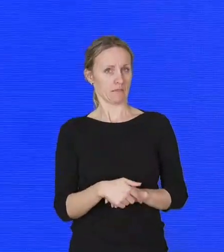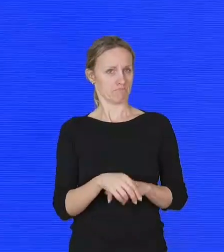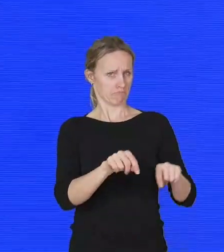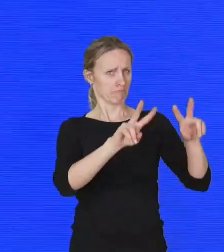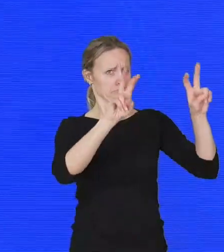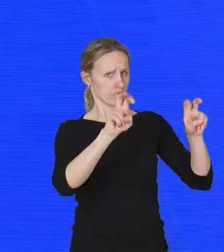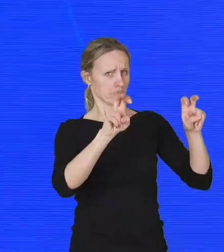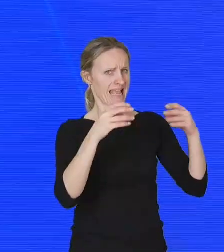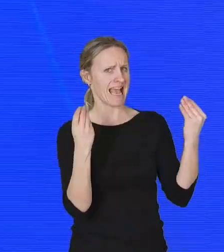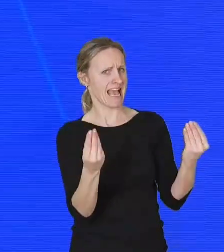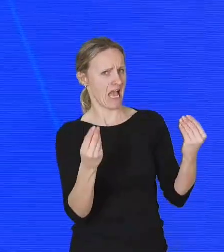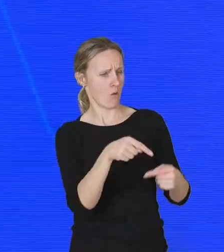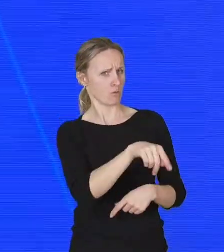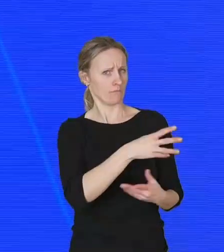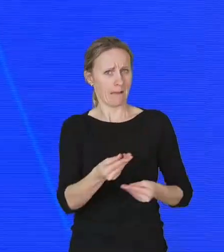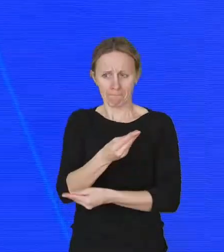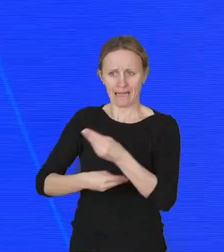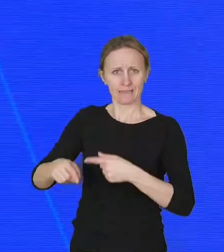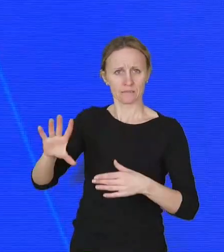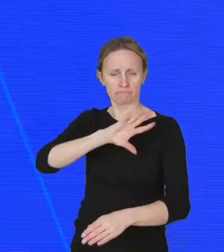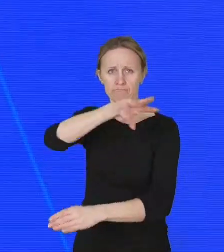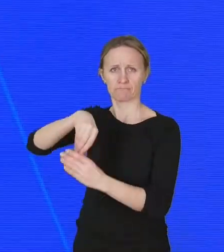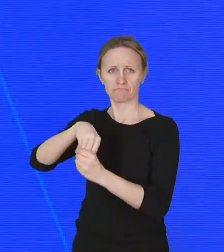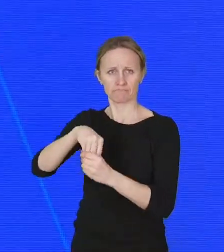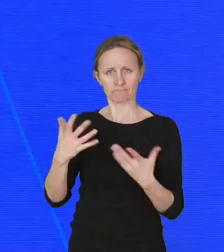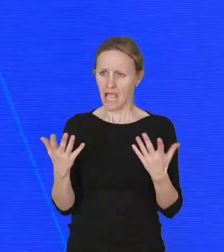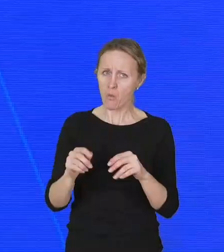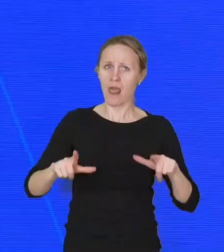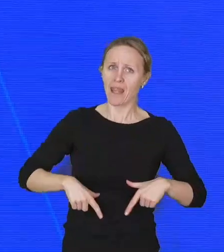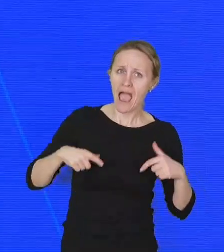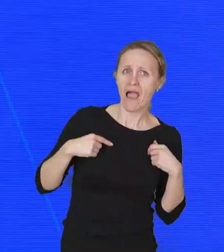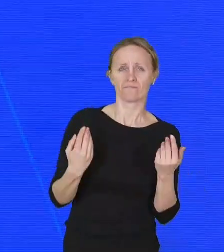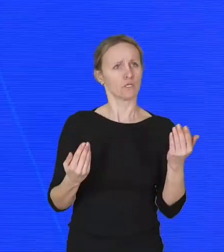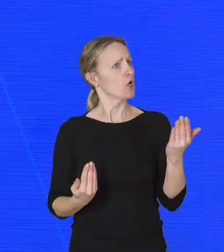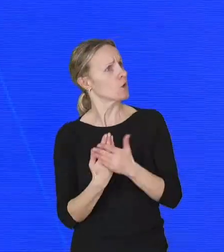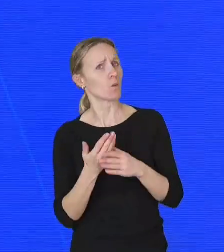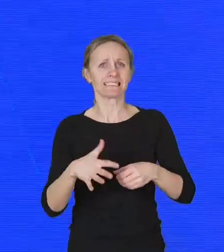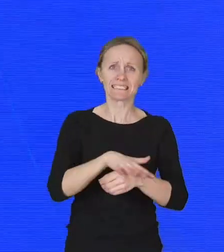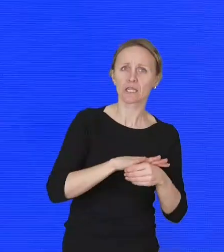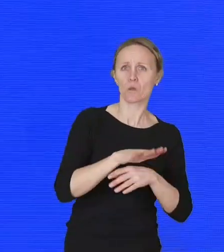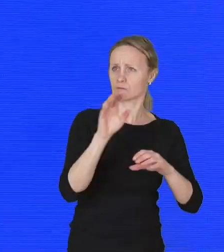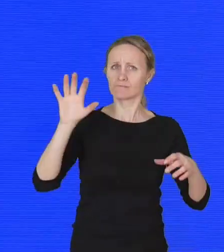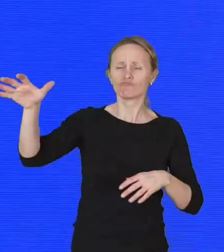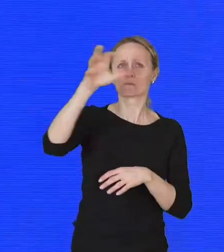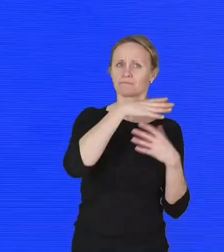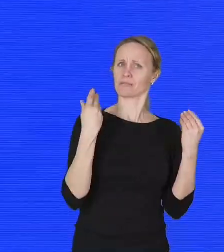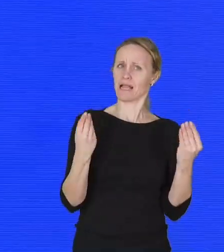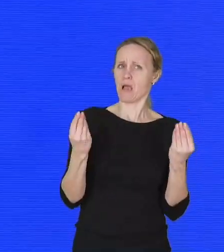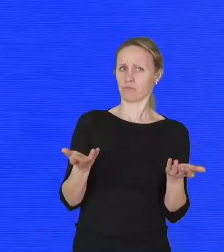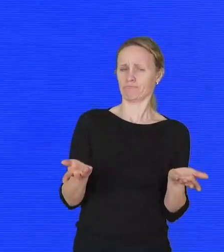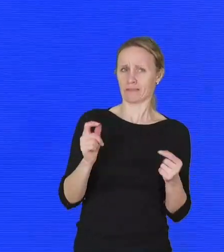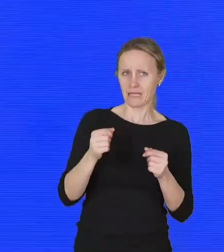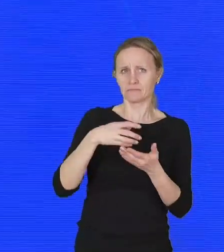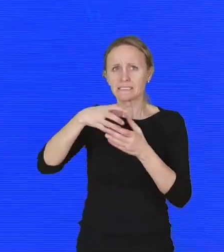new division of power, there are some people, or there's some reports, there are some